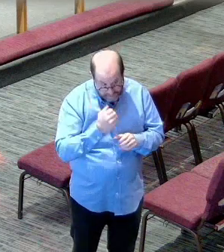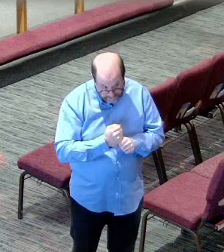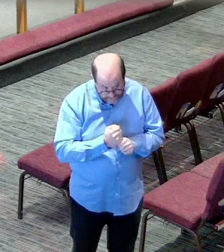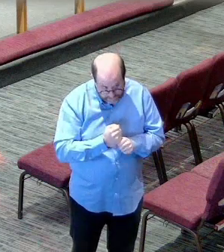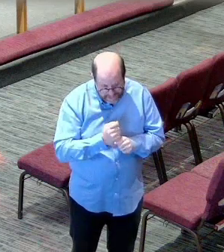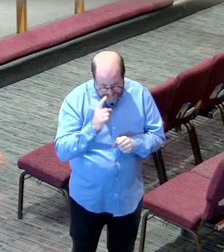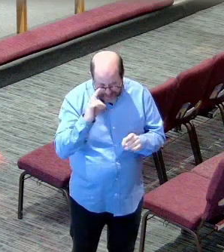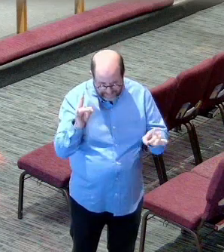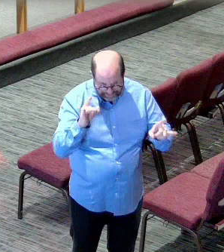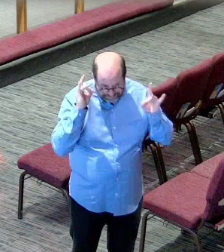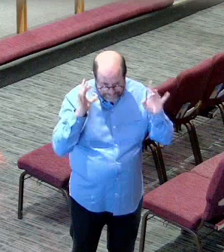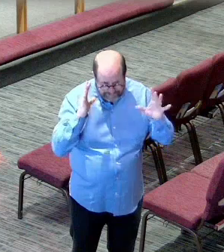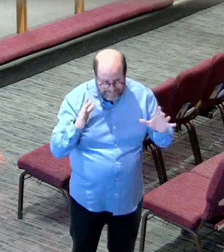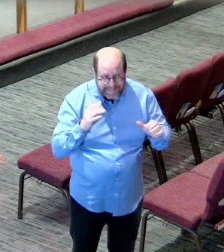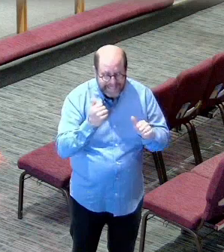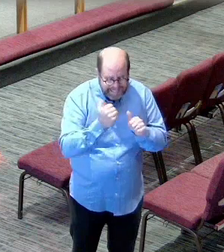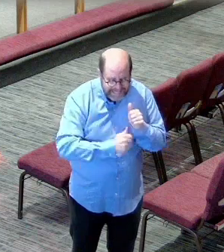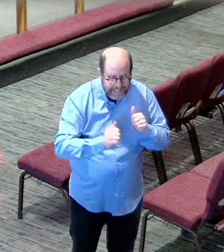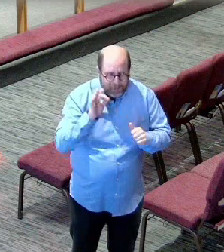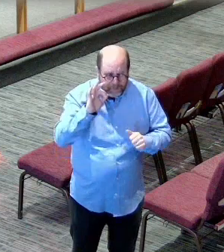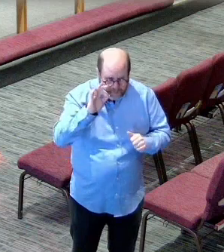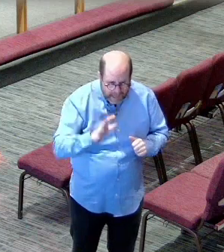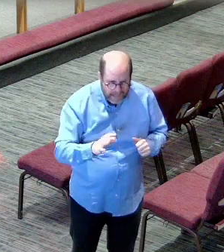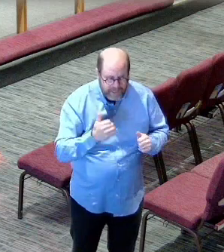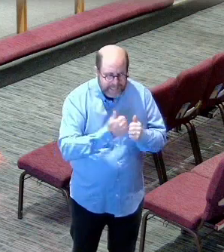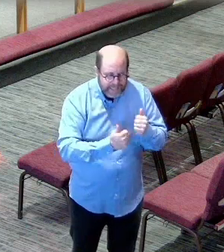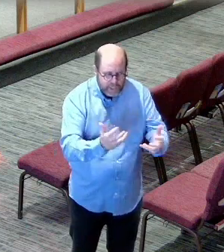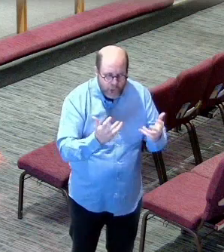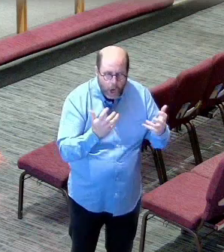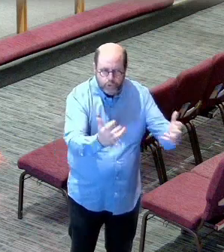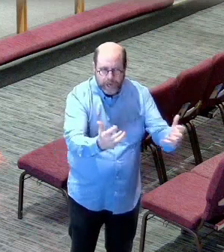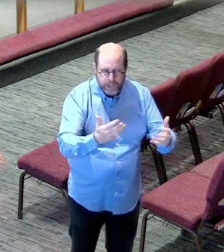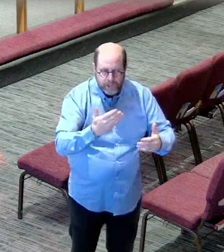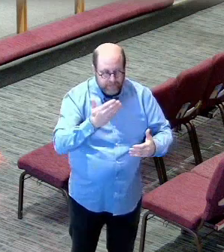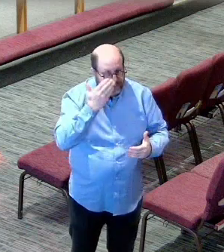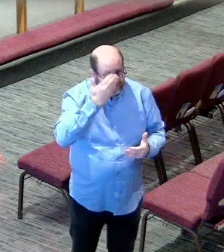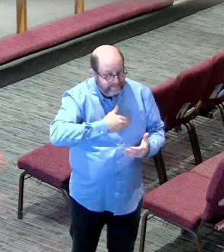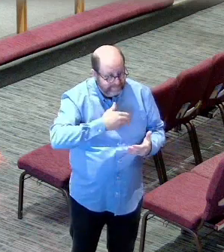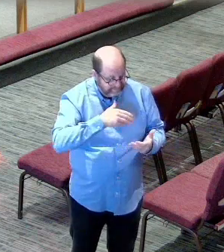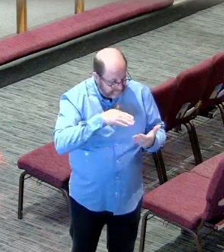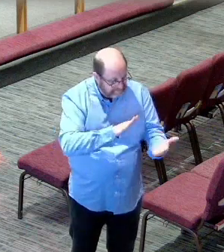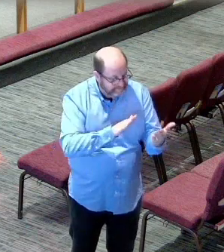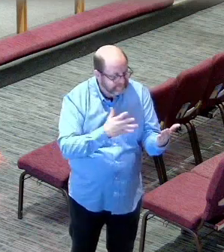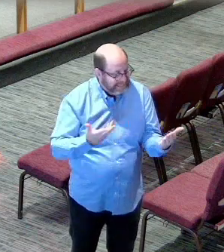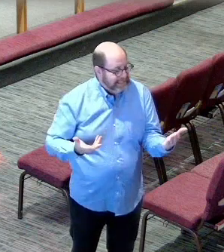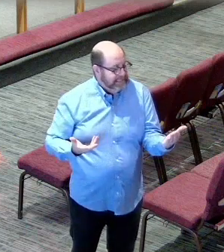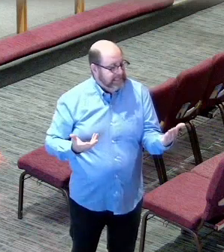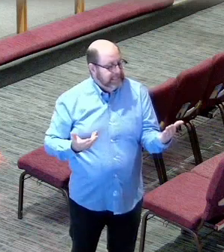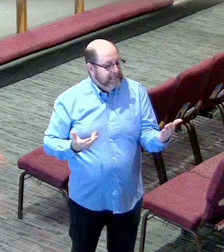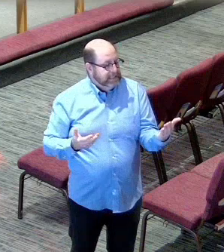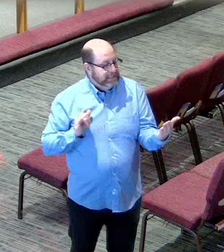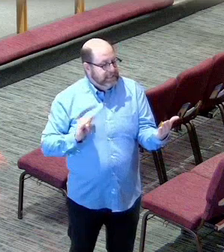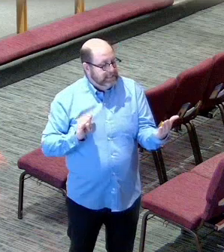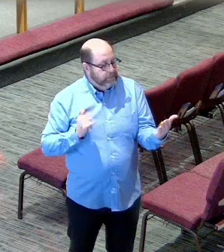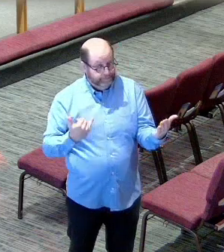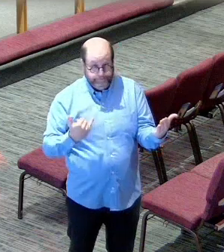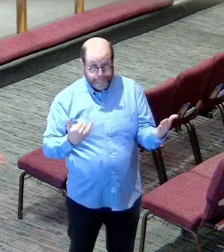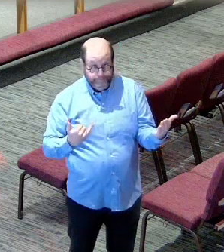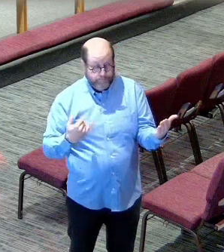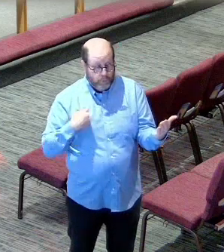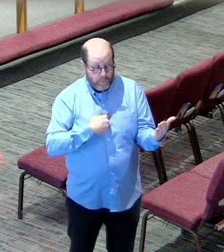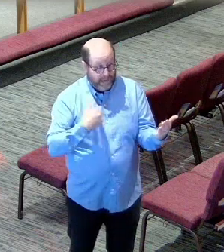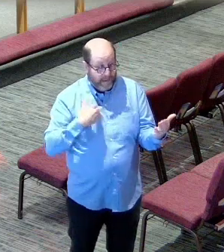the tragedy that every pastor and congregation faces. Today, in fact, there's a segment of